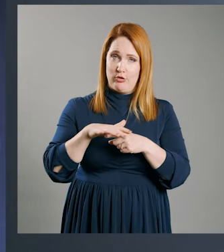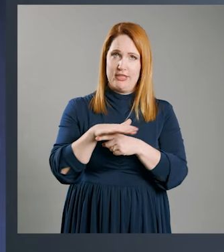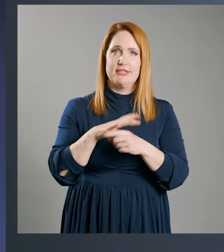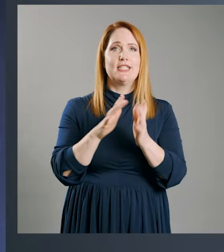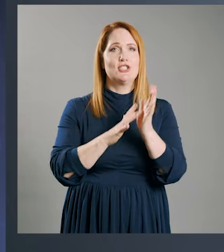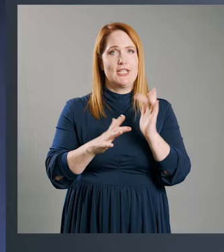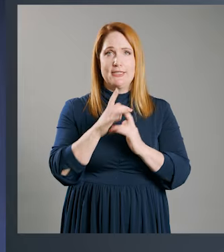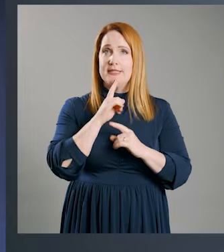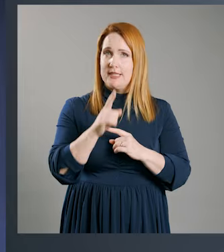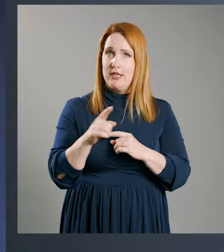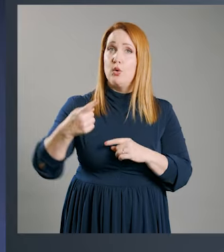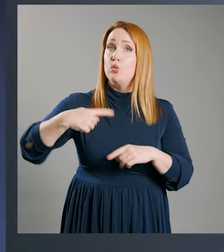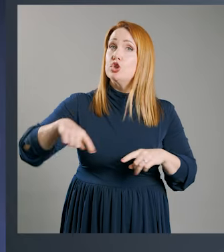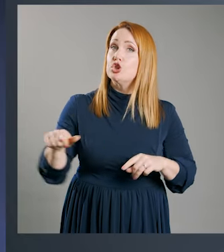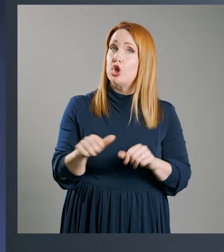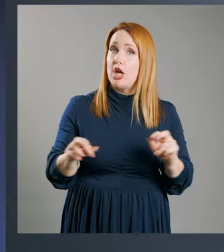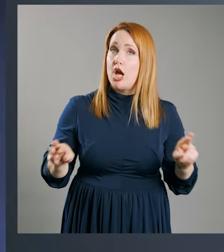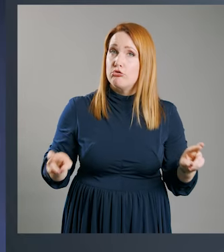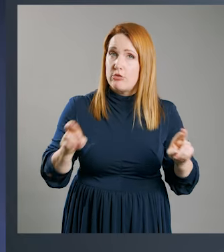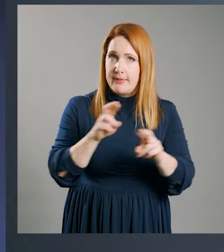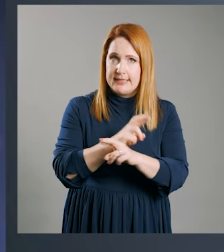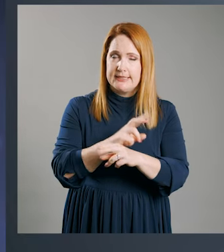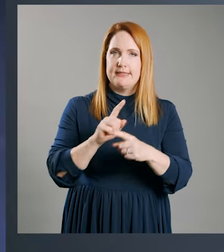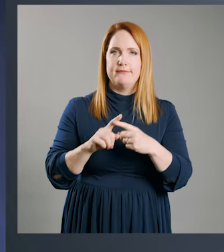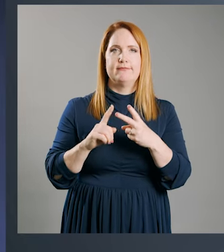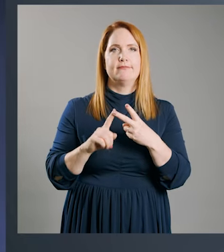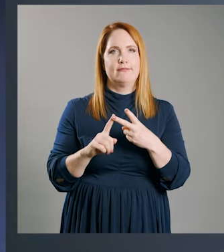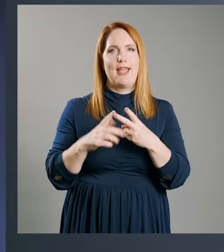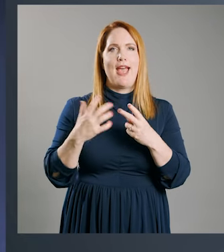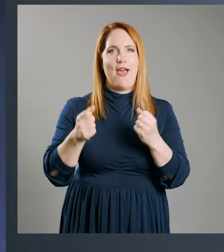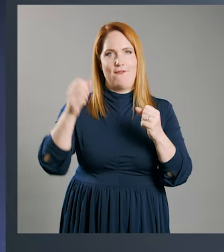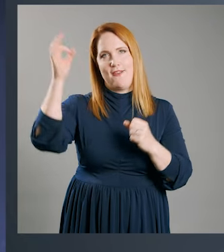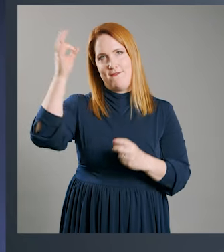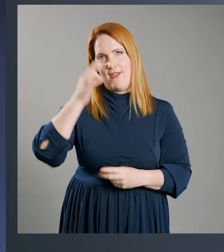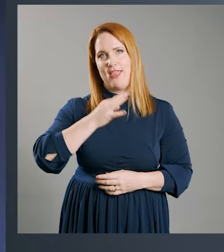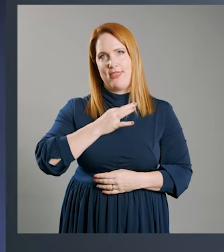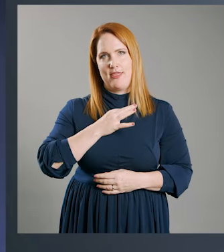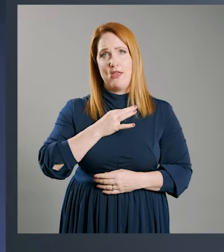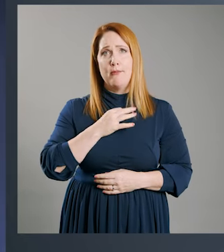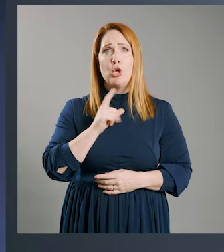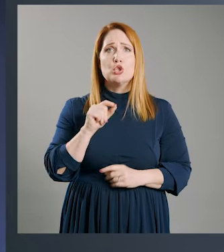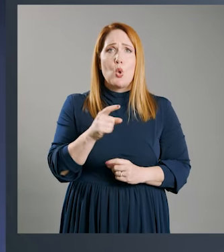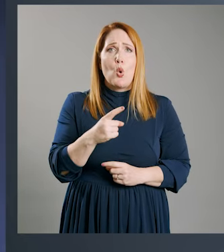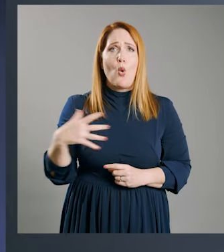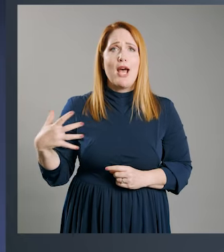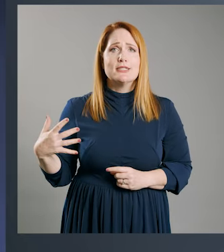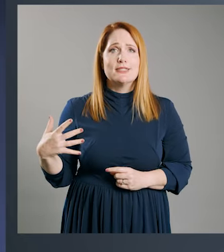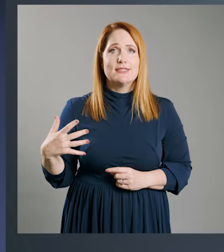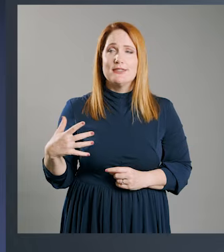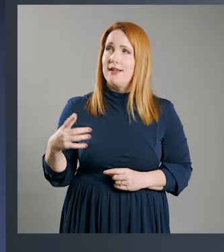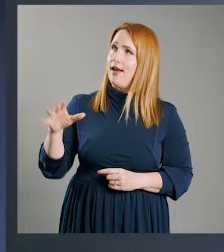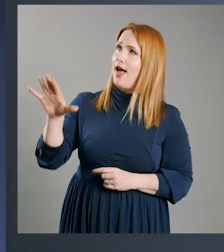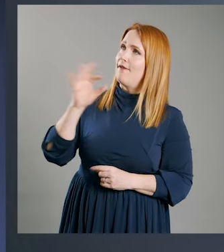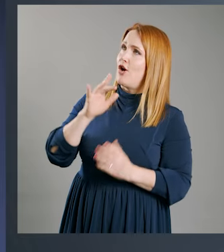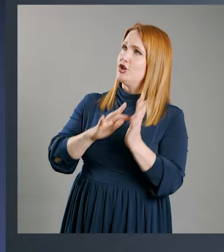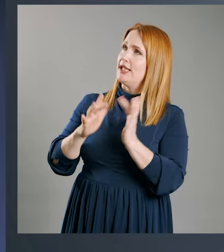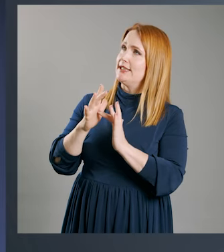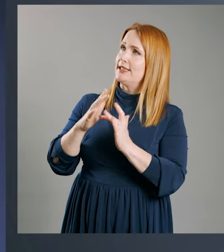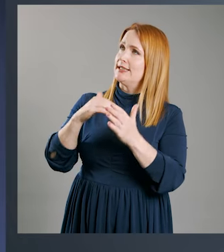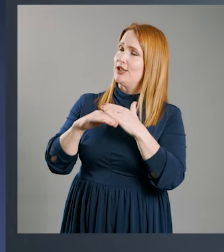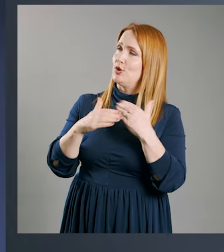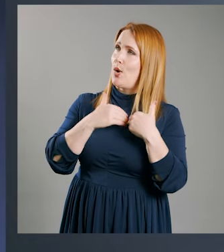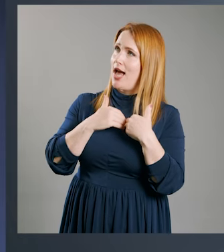his invitation was for people to repent and to have faith. And it's not an invitation that happens once where we invite Jesus into